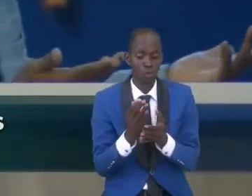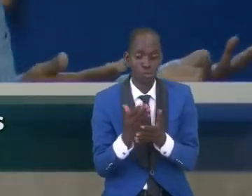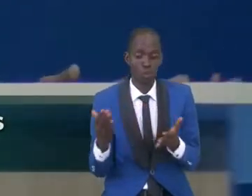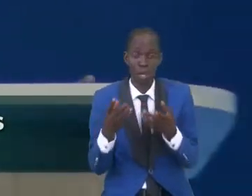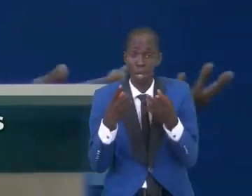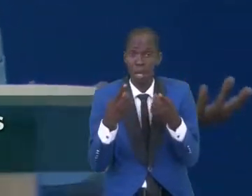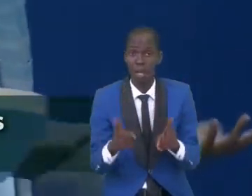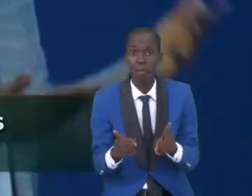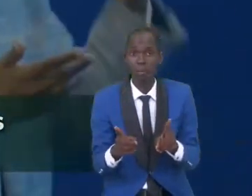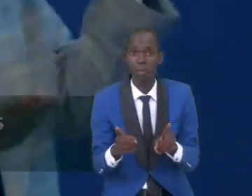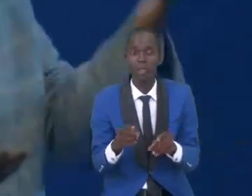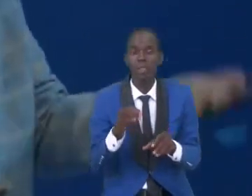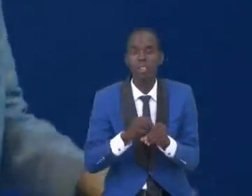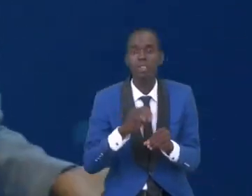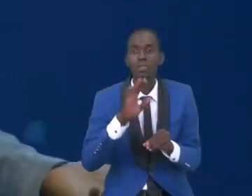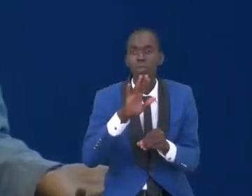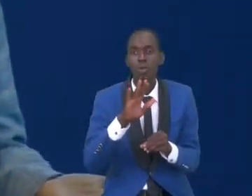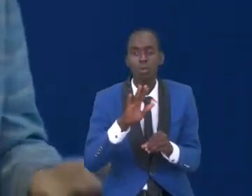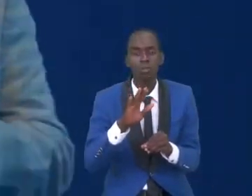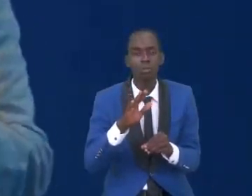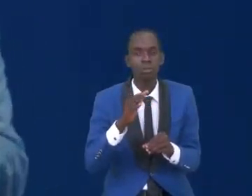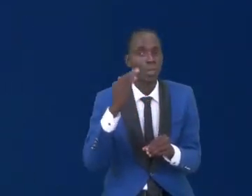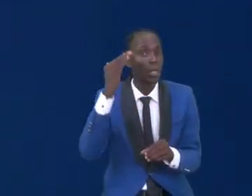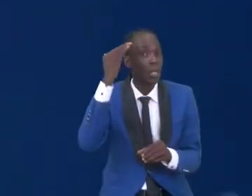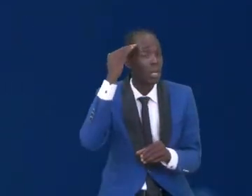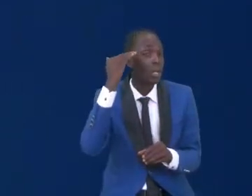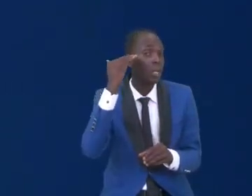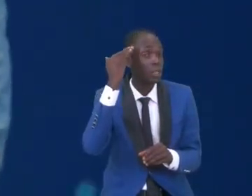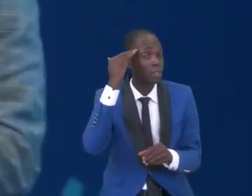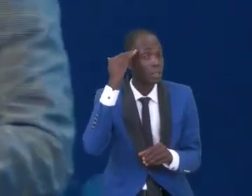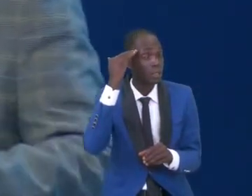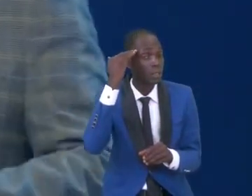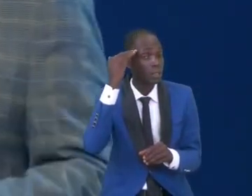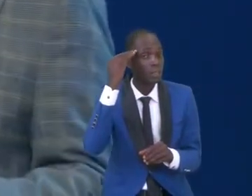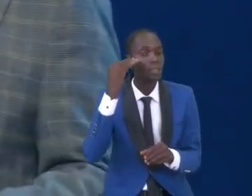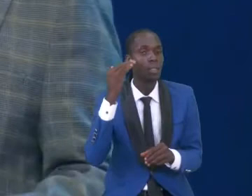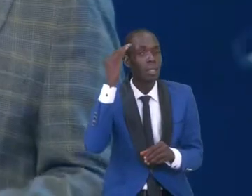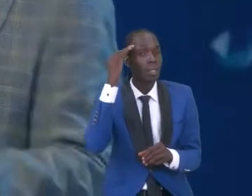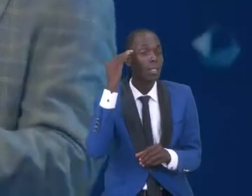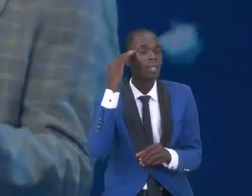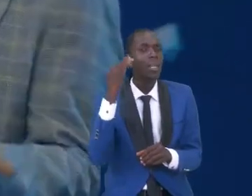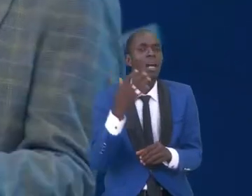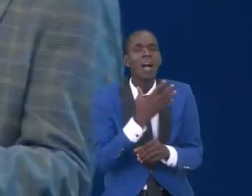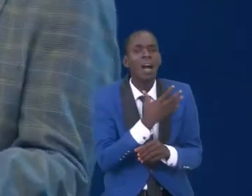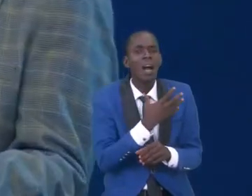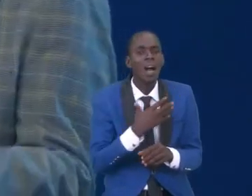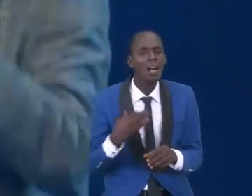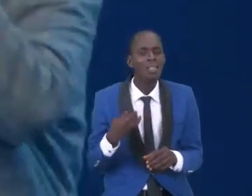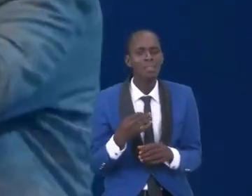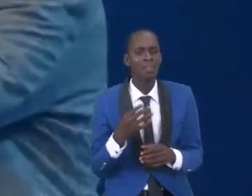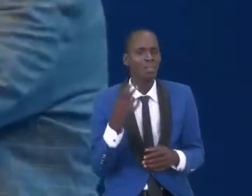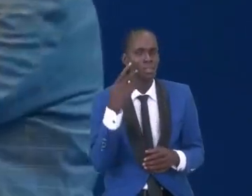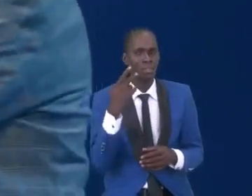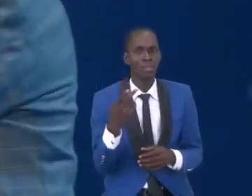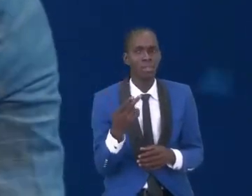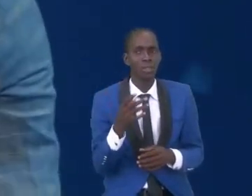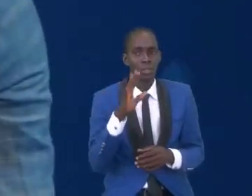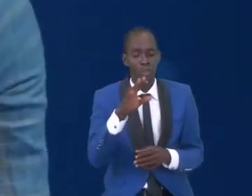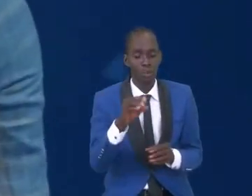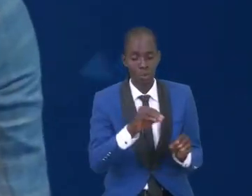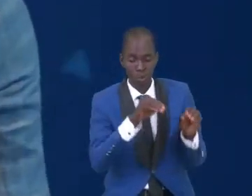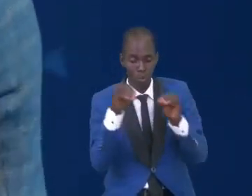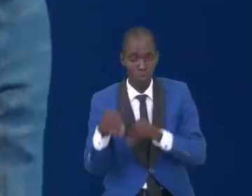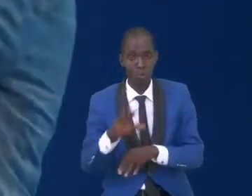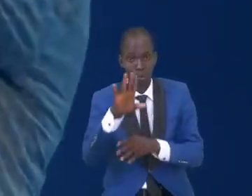happened in your on your head that instead of walking like everybody is walking, you put your